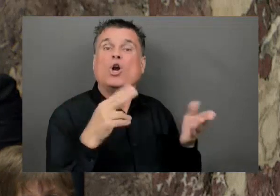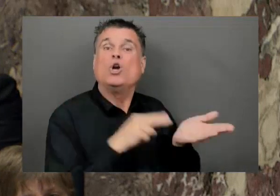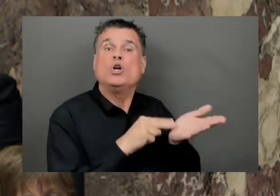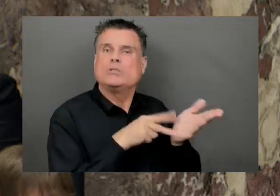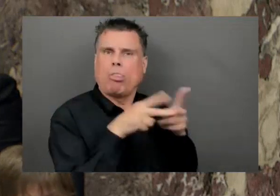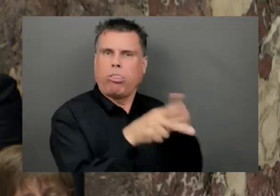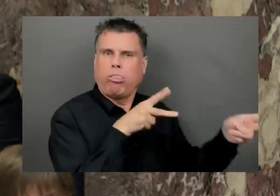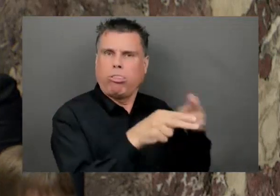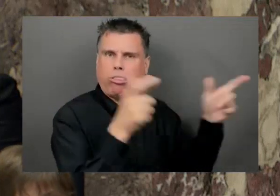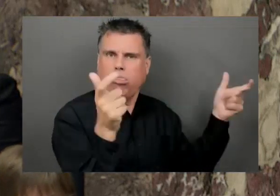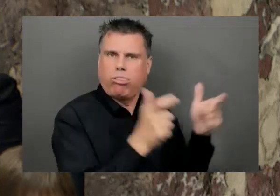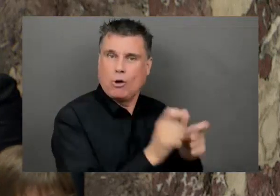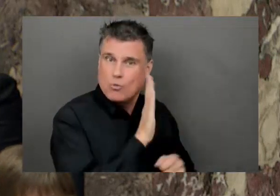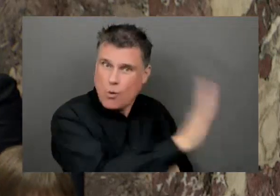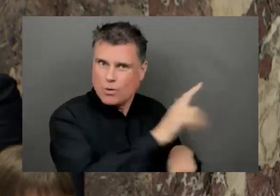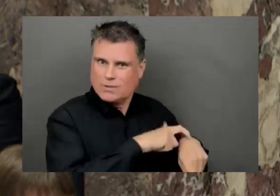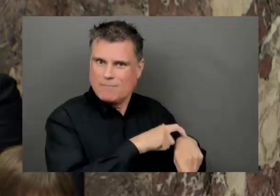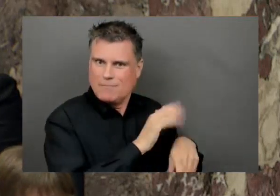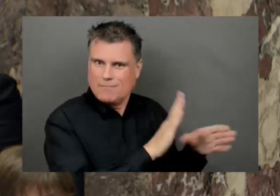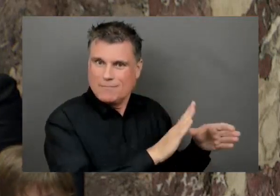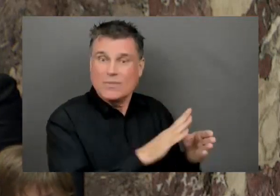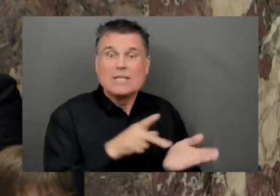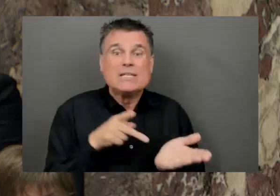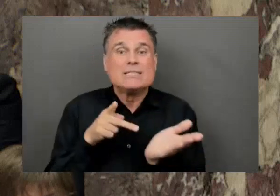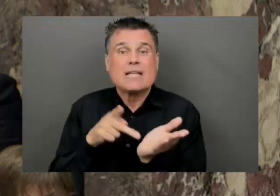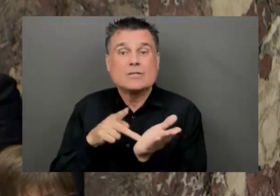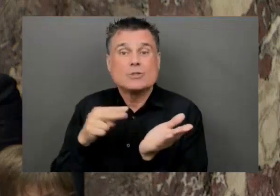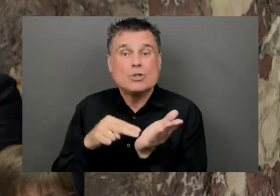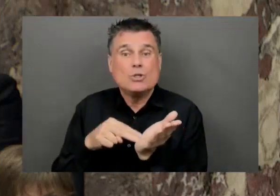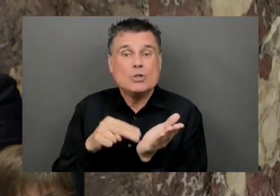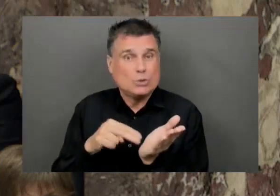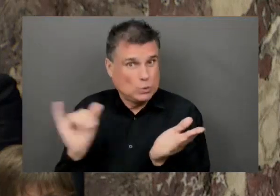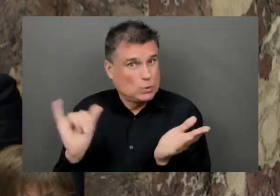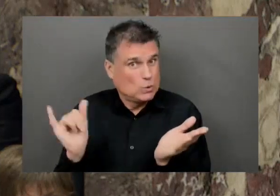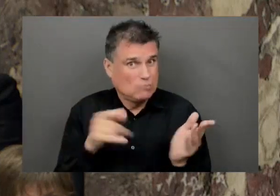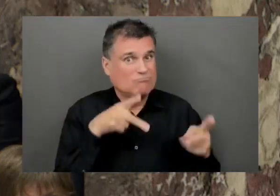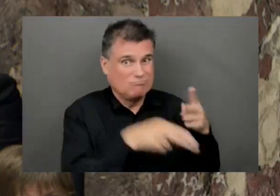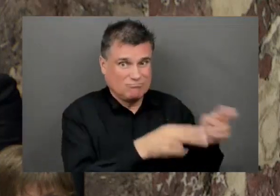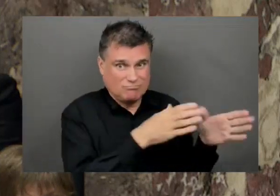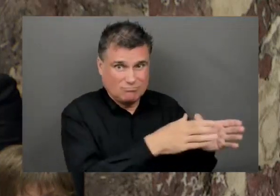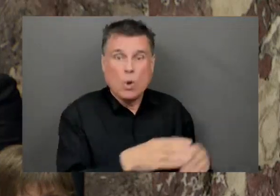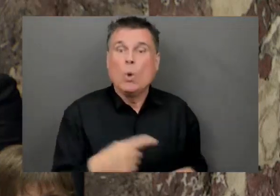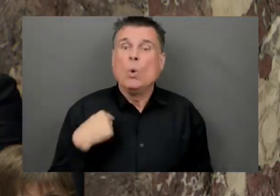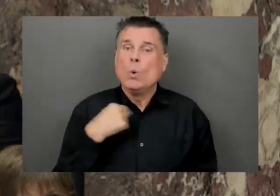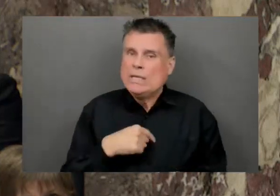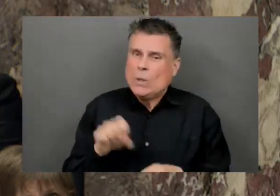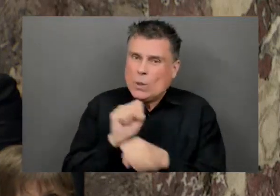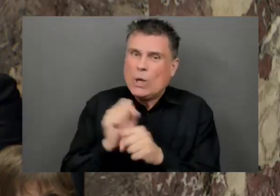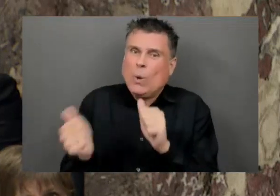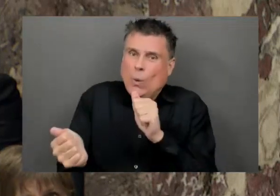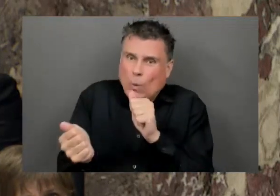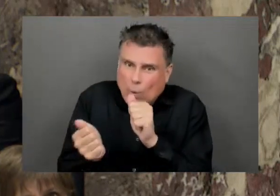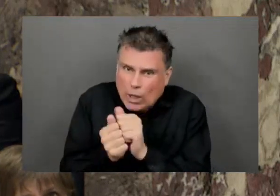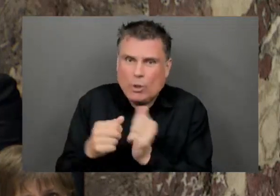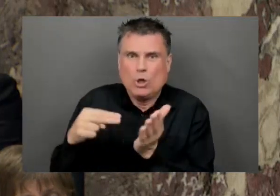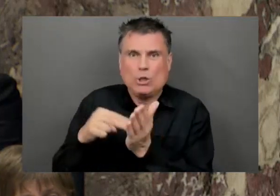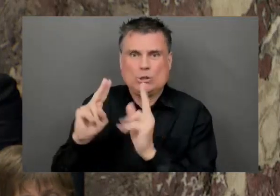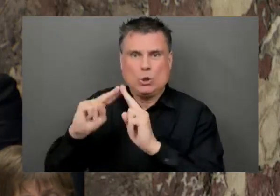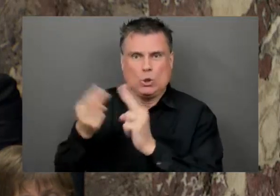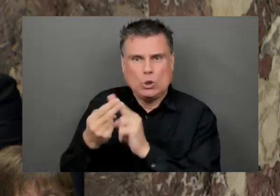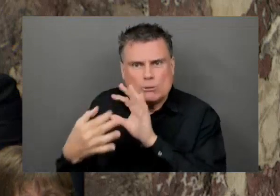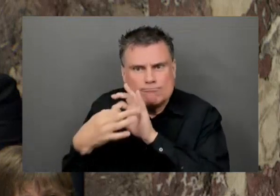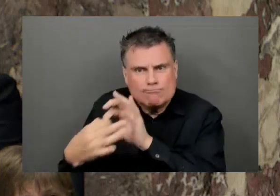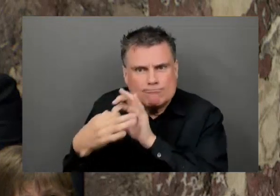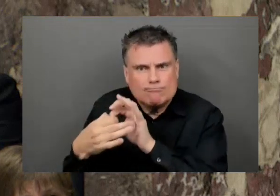the Opposition was Minister of Health. We have a different approach. We're working with the BCNU, not reducing the number of nurses, Honourable Speaker. When